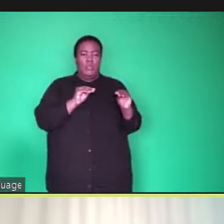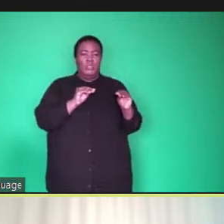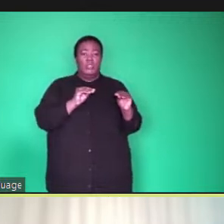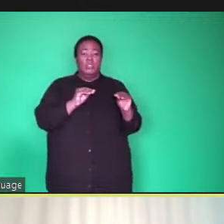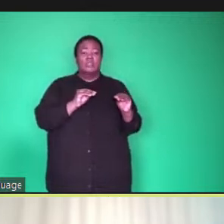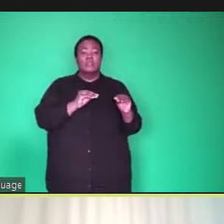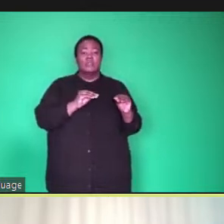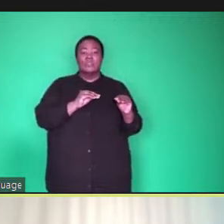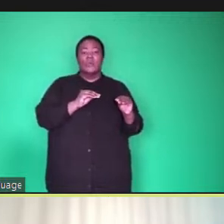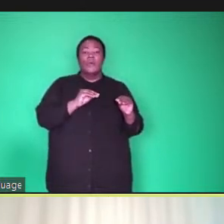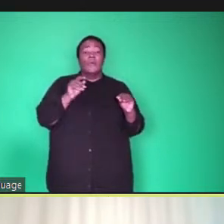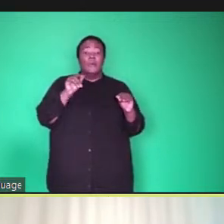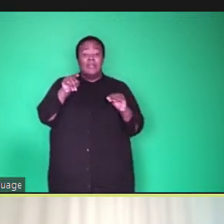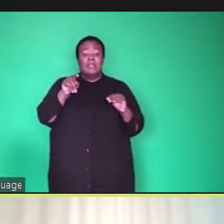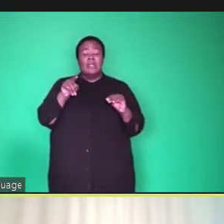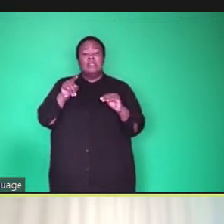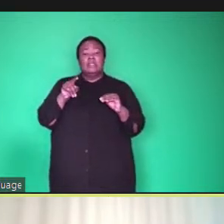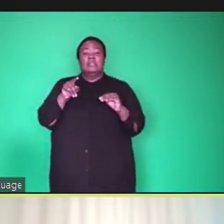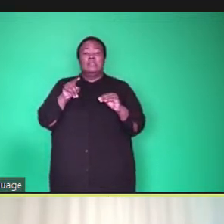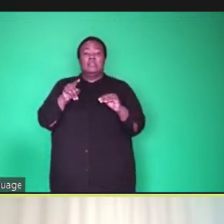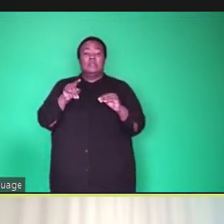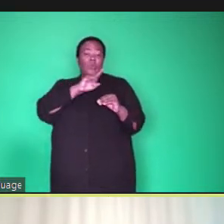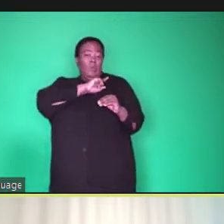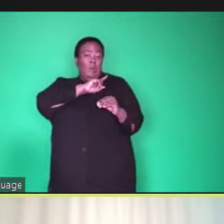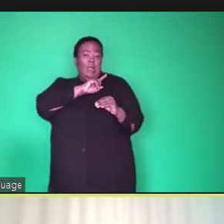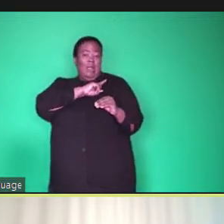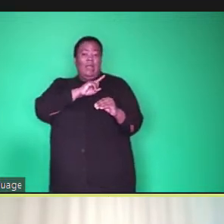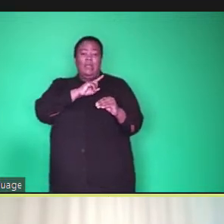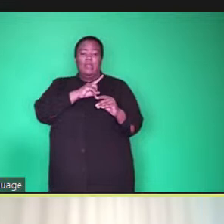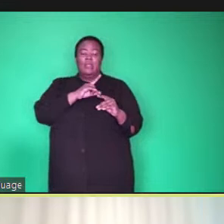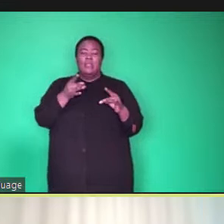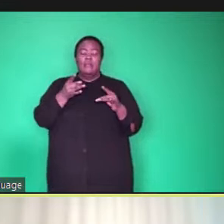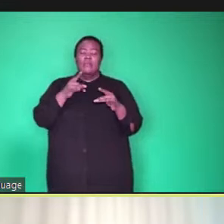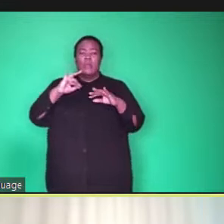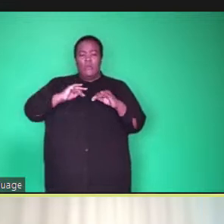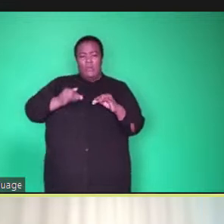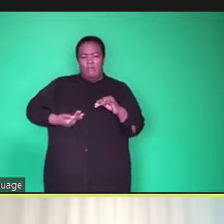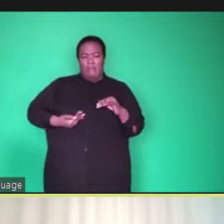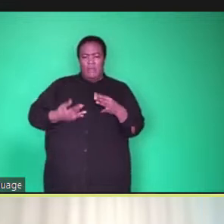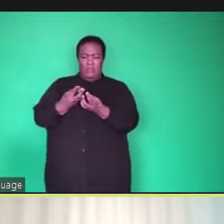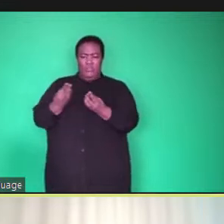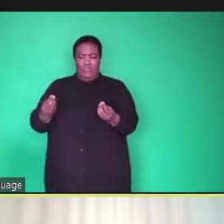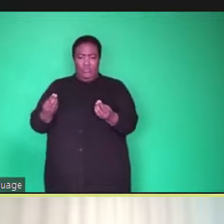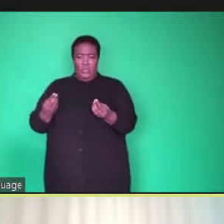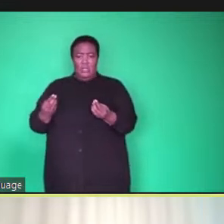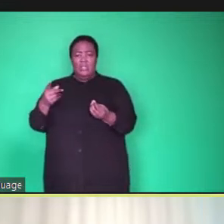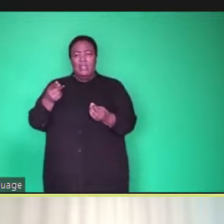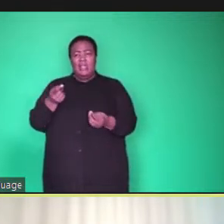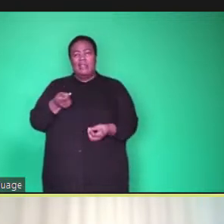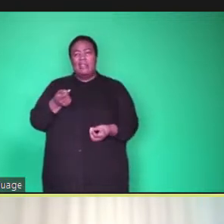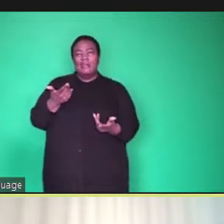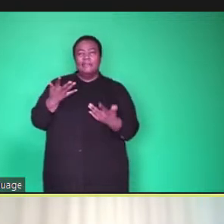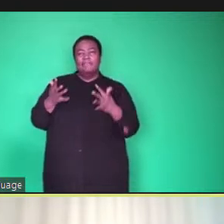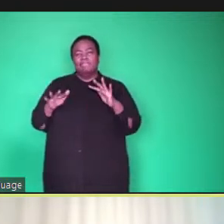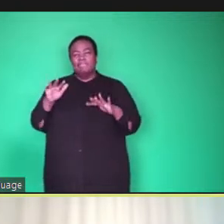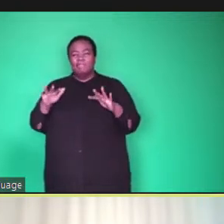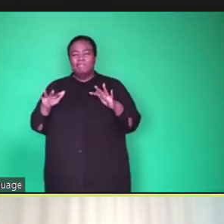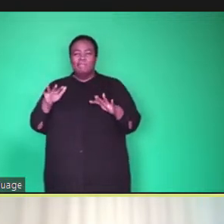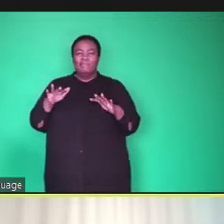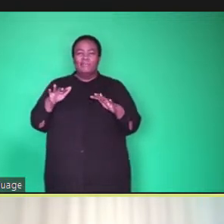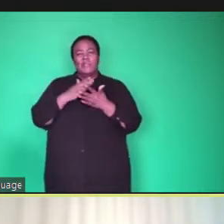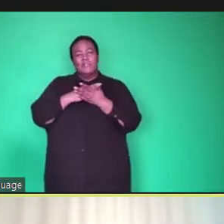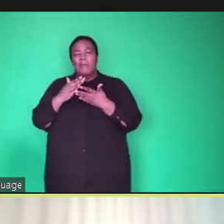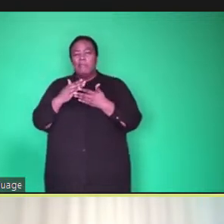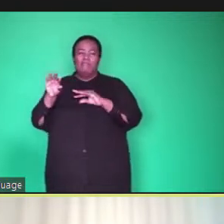maternal absence, but also that women with children are less likely to migrate, although this restraint is moderated when there's a